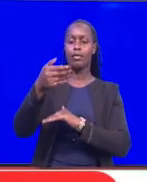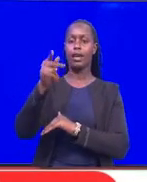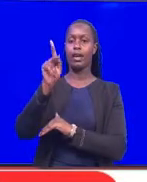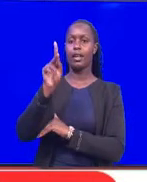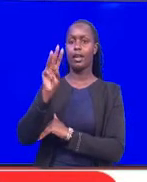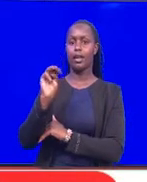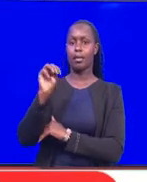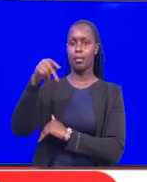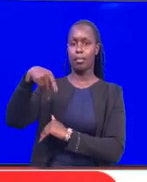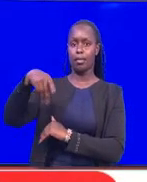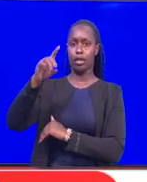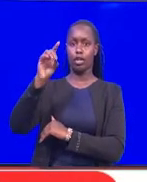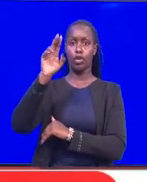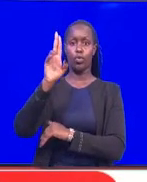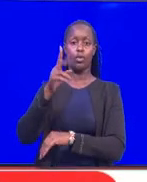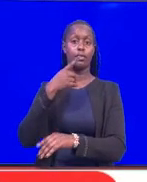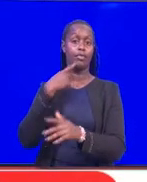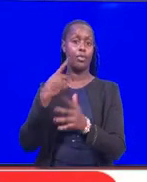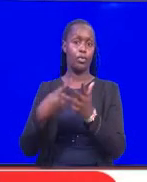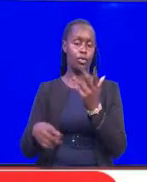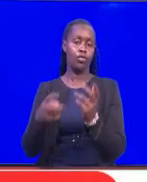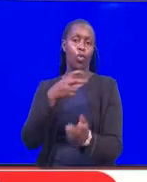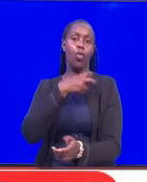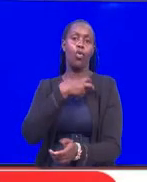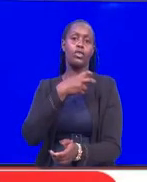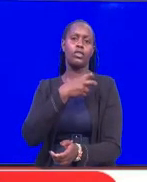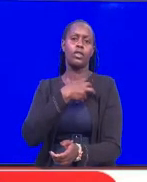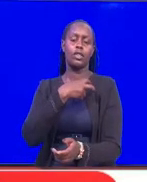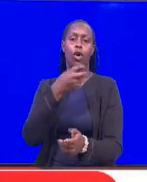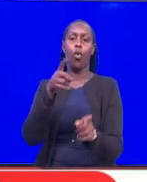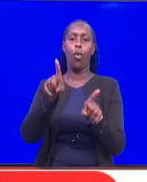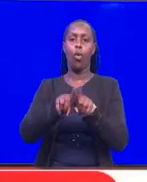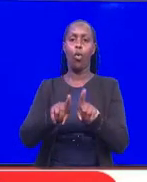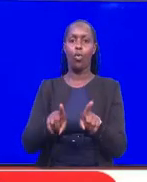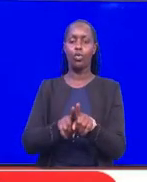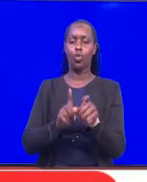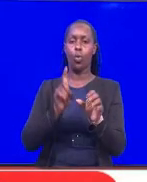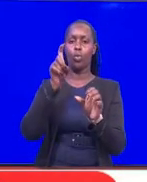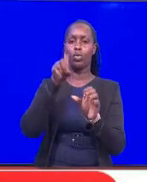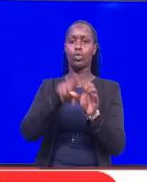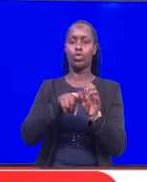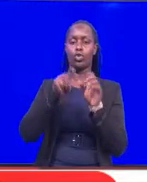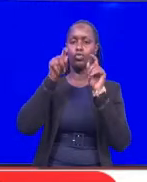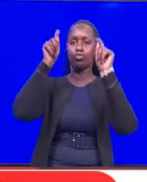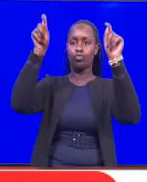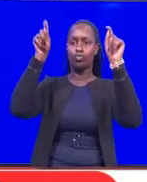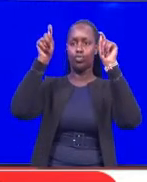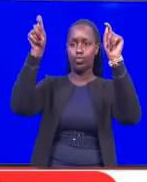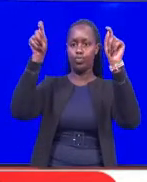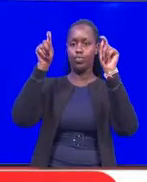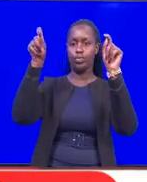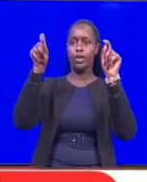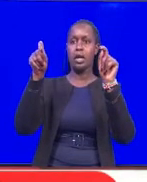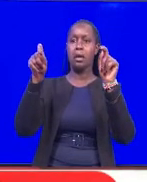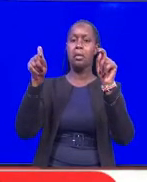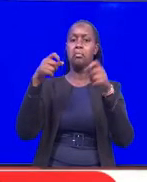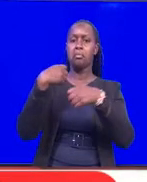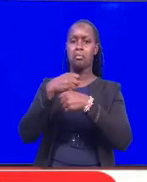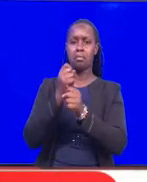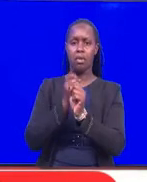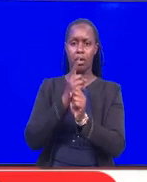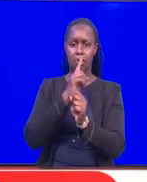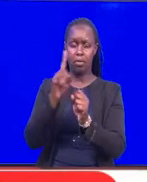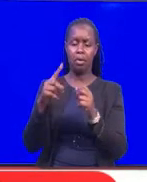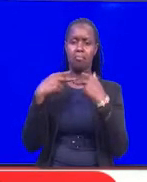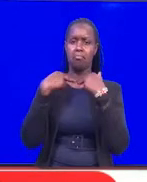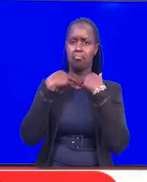that consultants will also join the strike, which will cripple services at private hospitals across the country. To add